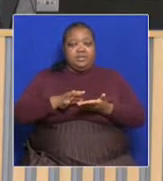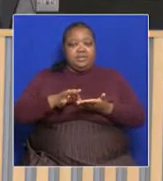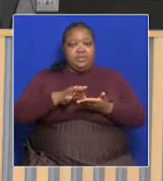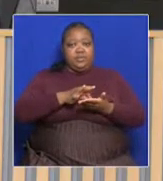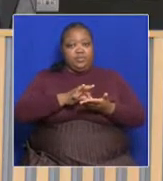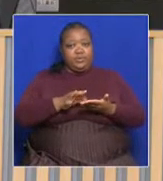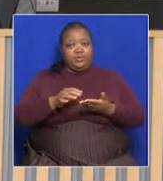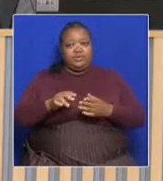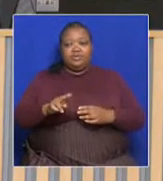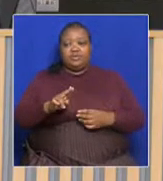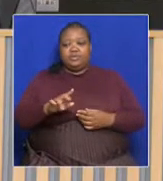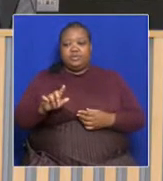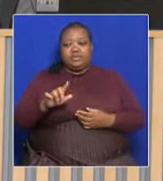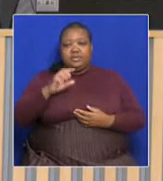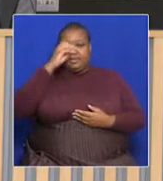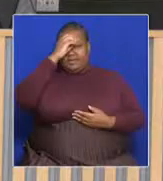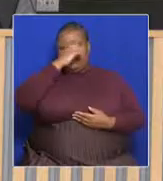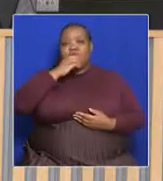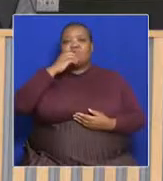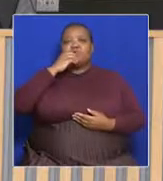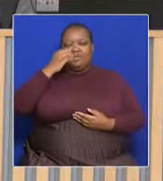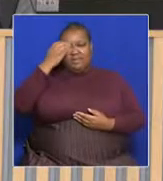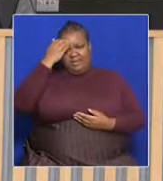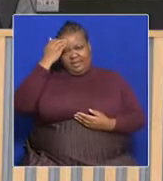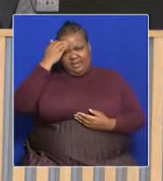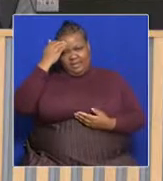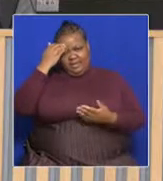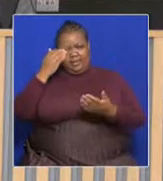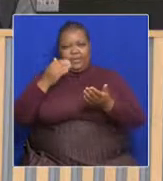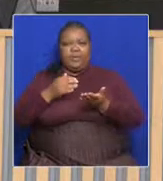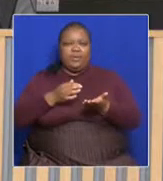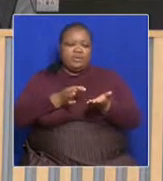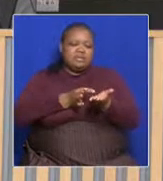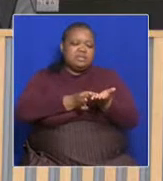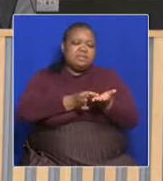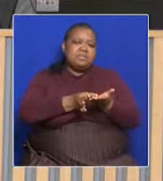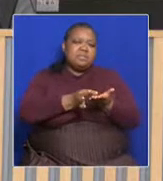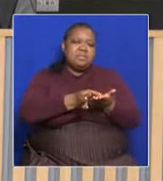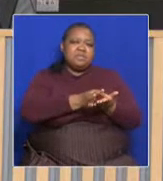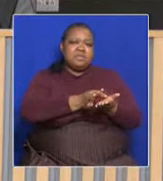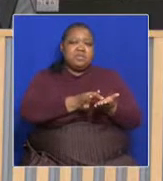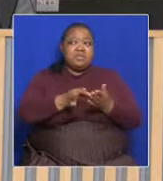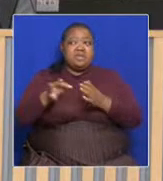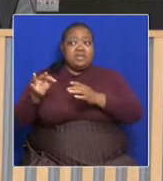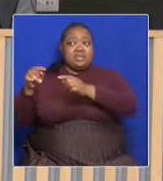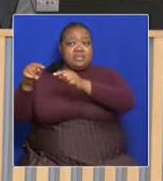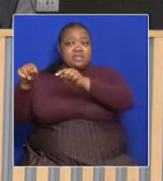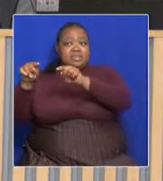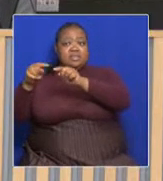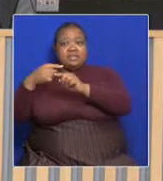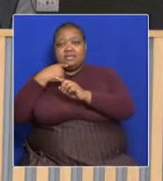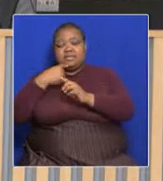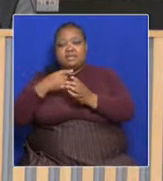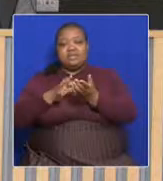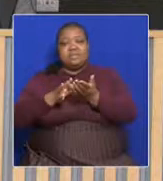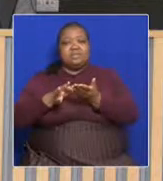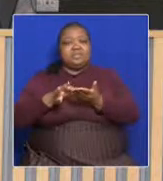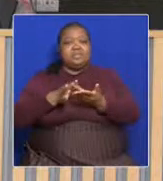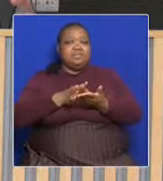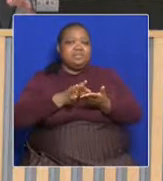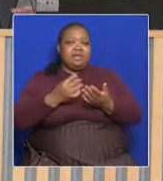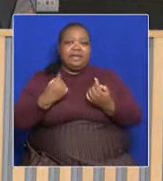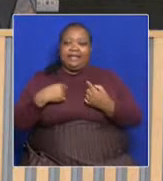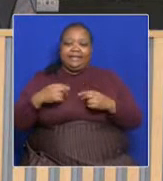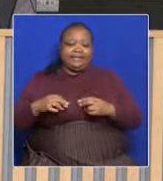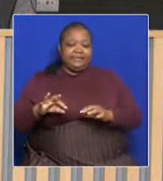October they knew it was samples. And they never said to you, because you gave us samples, there's nothing we can do with this, take